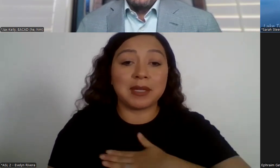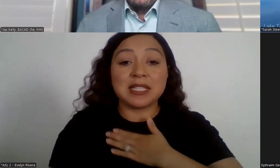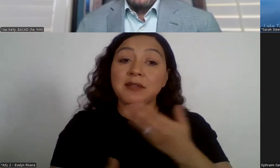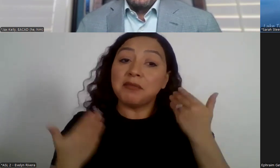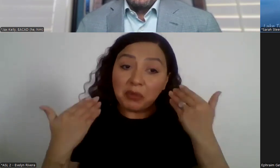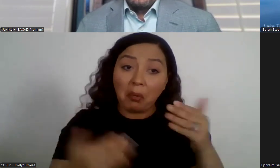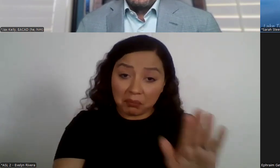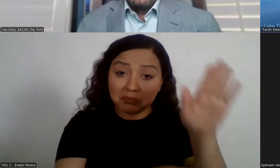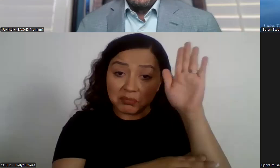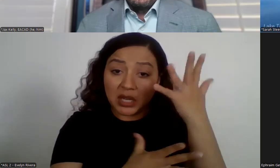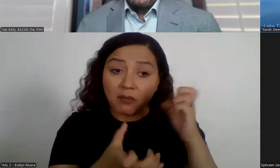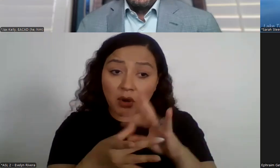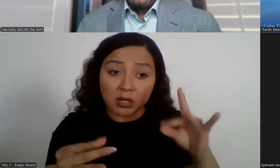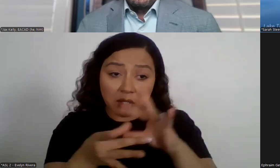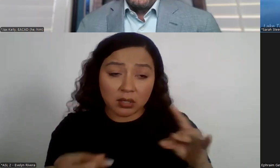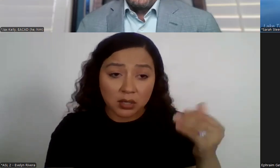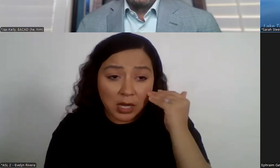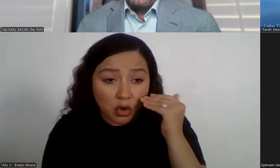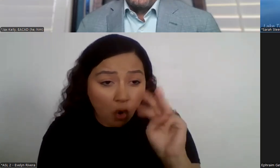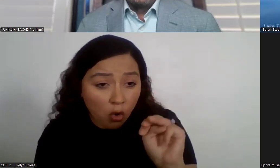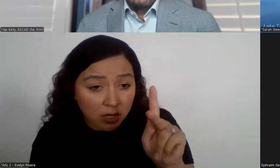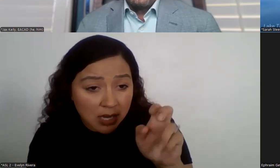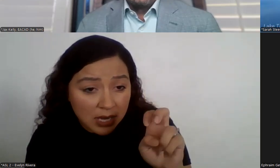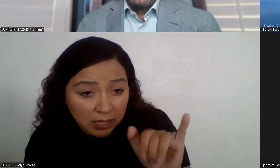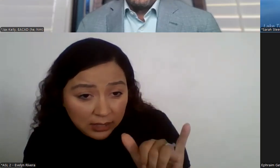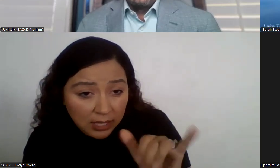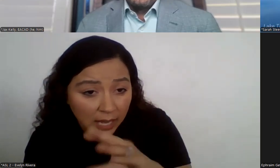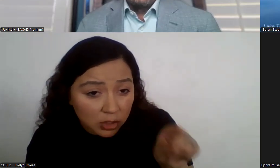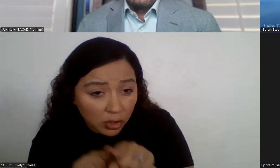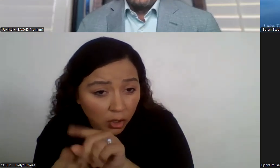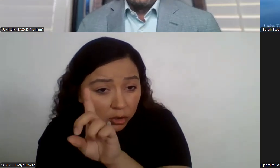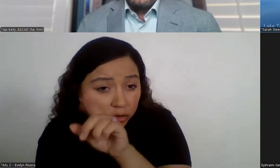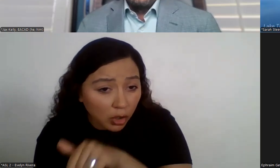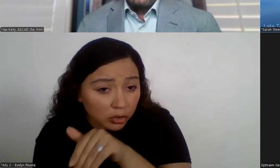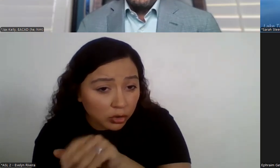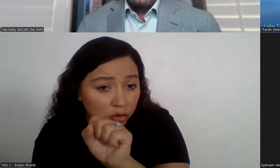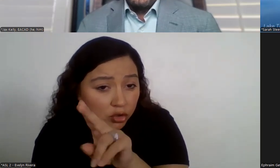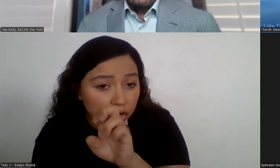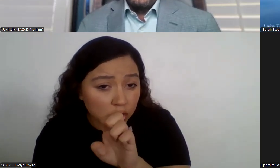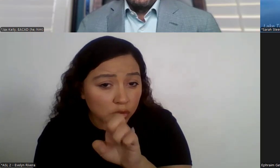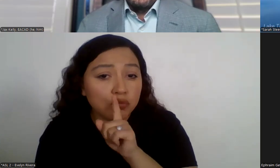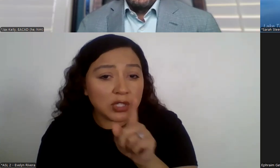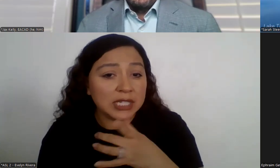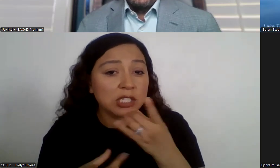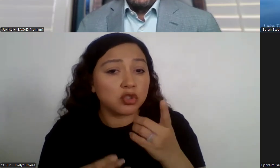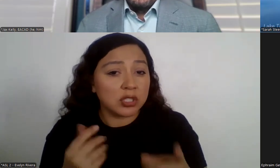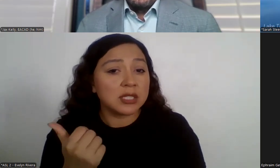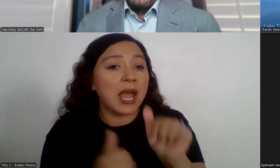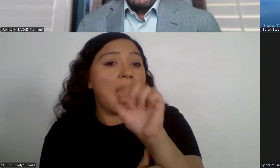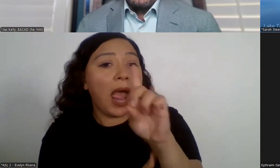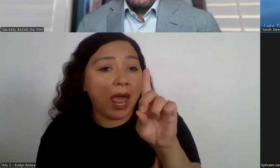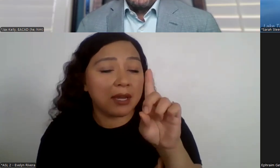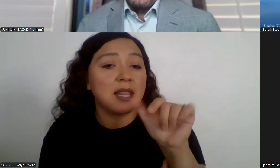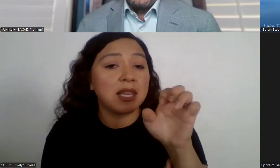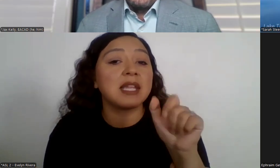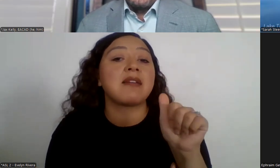Carly. I know Dr. Sue said she was interested in the ad lib. So anyone else, please let us know. Ephraim, welcome.